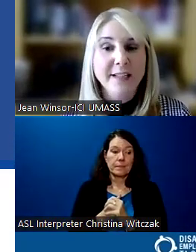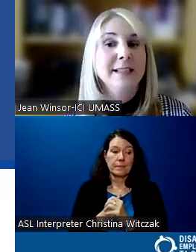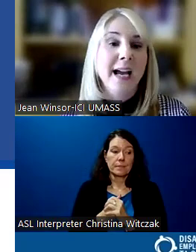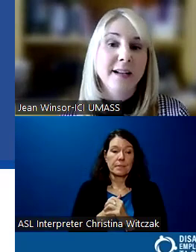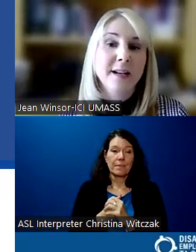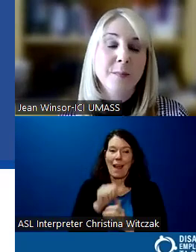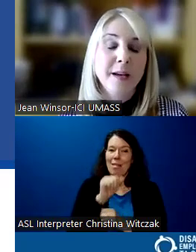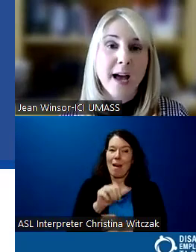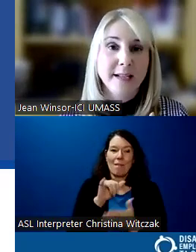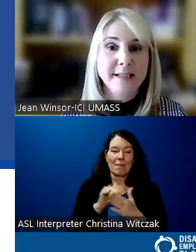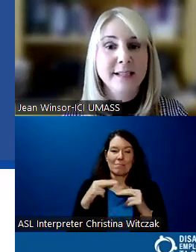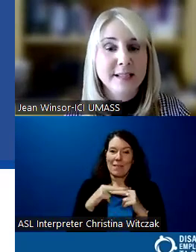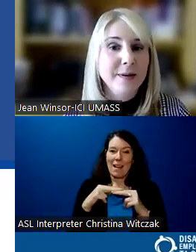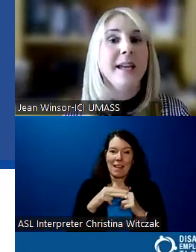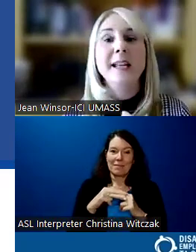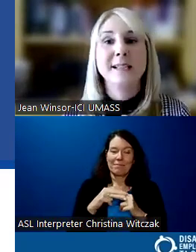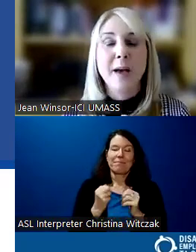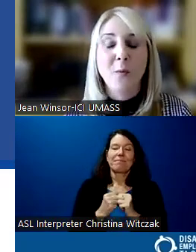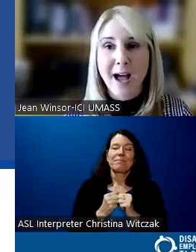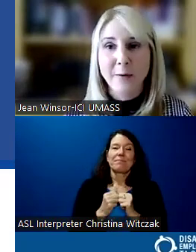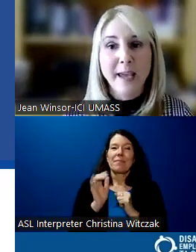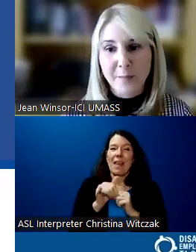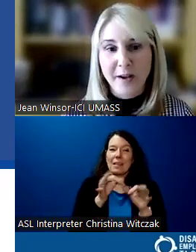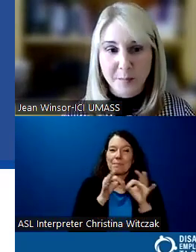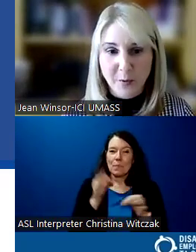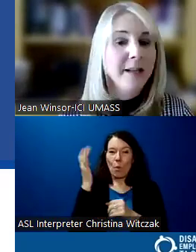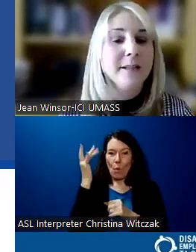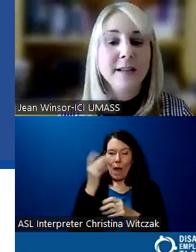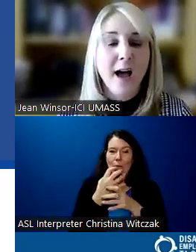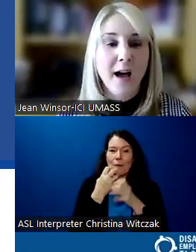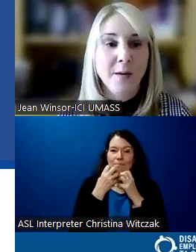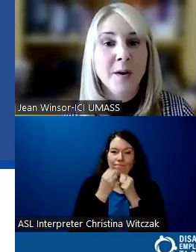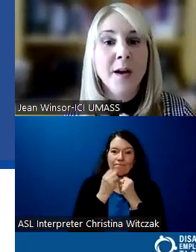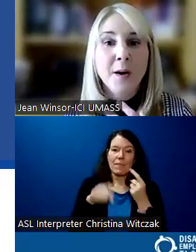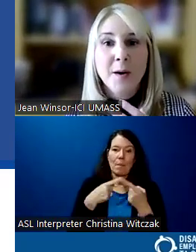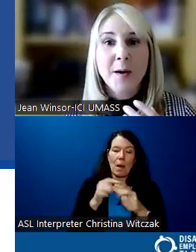love this slide because to me it is about why we care about employment.